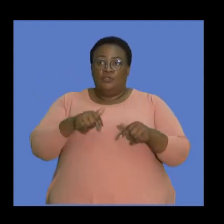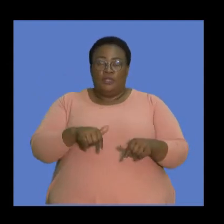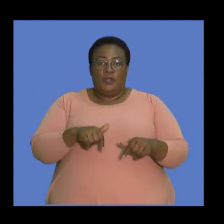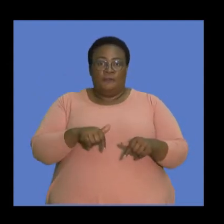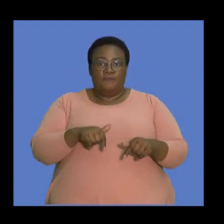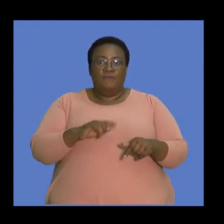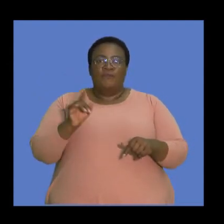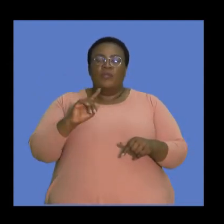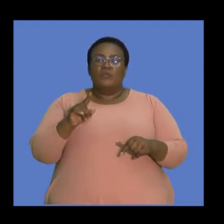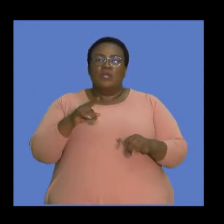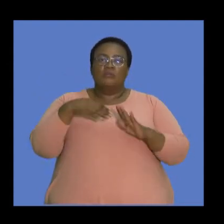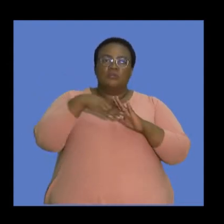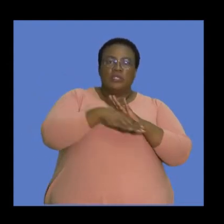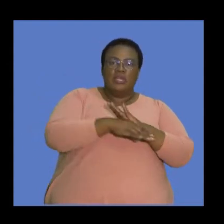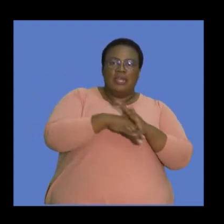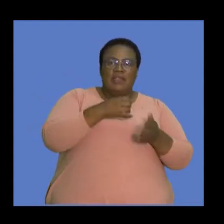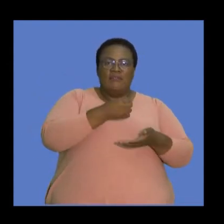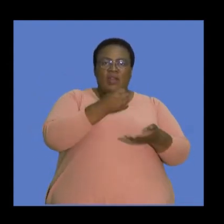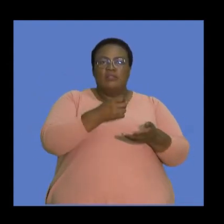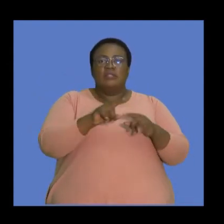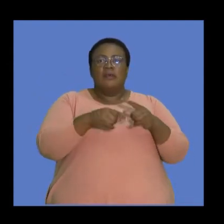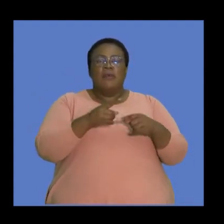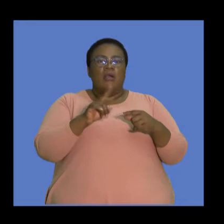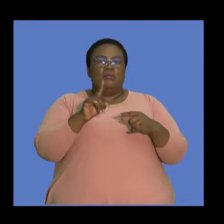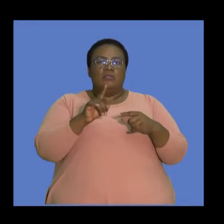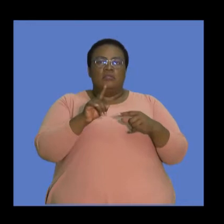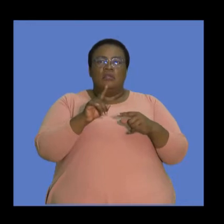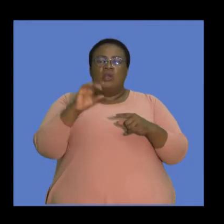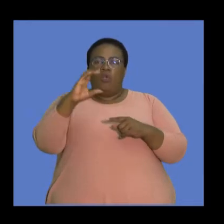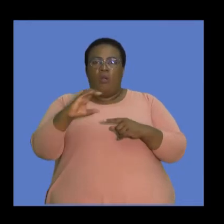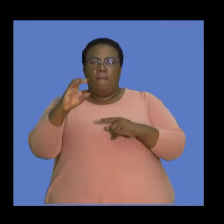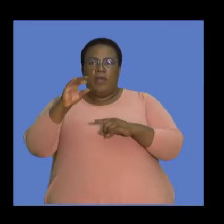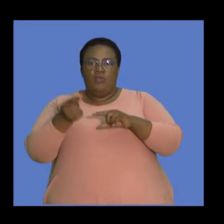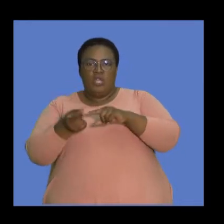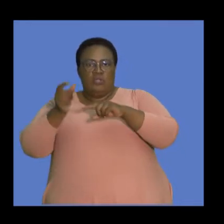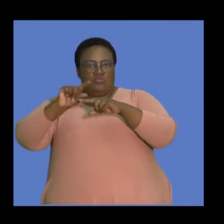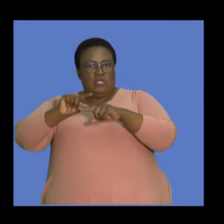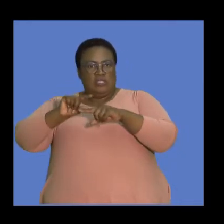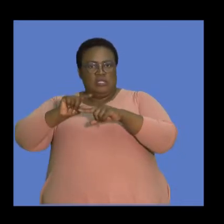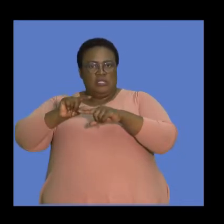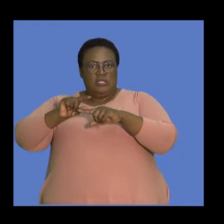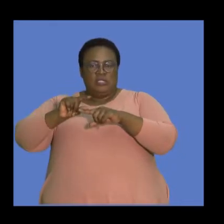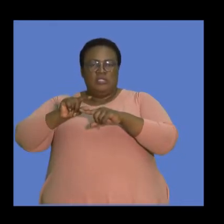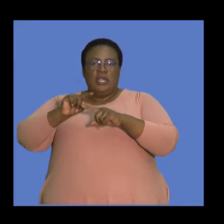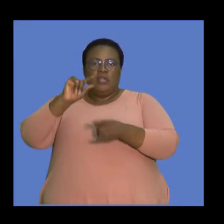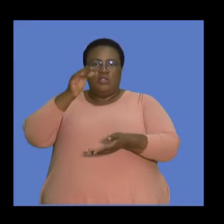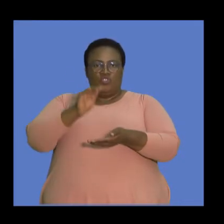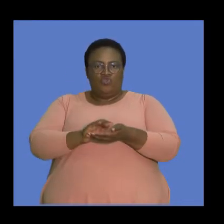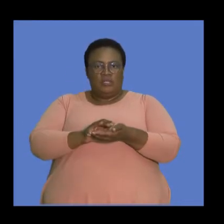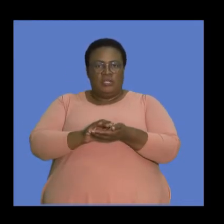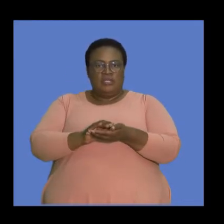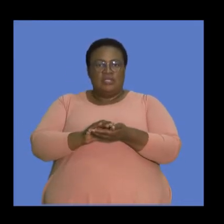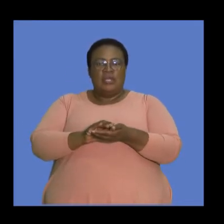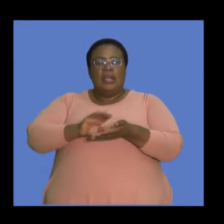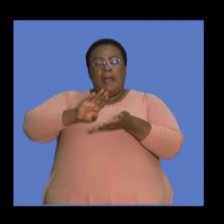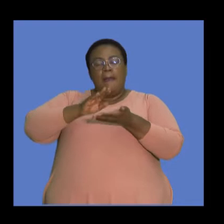to the concept of compound interest and reducing balance decay. And then also